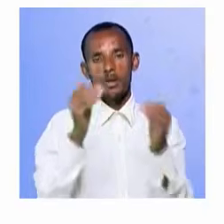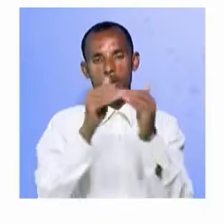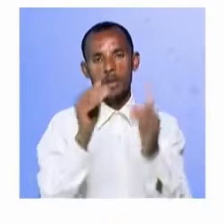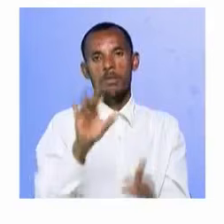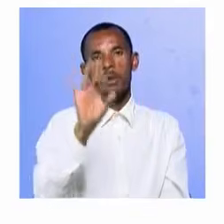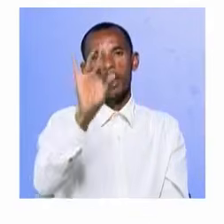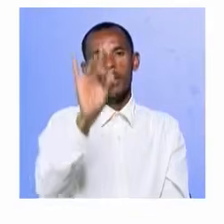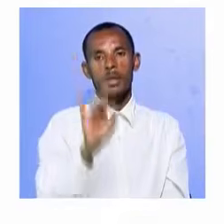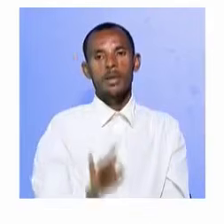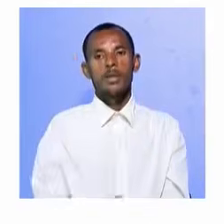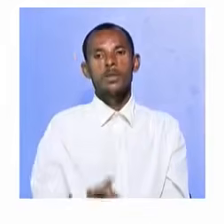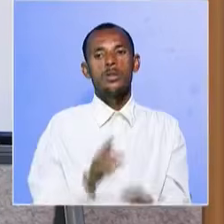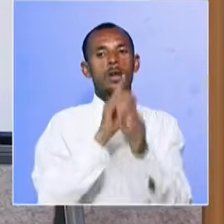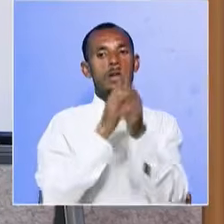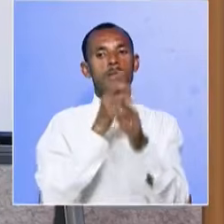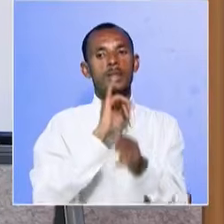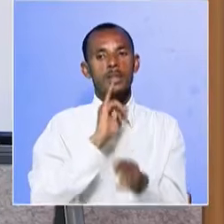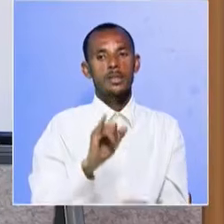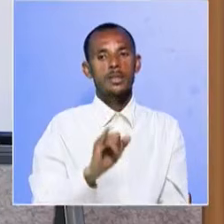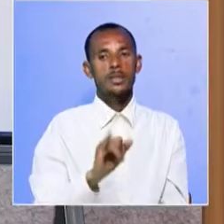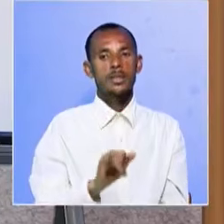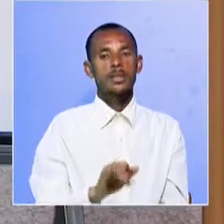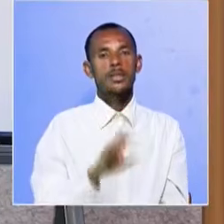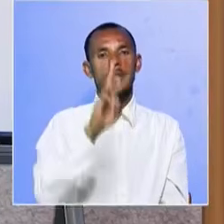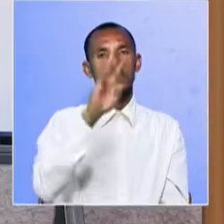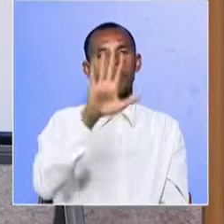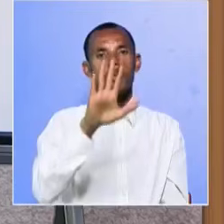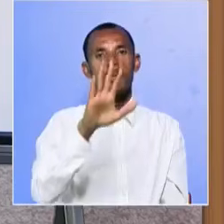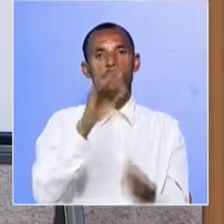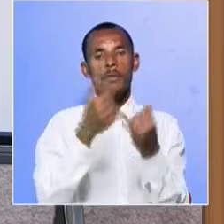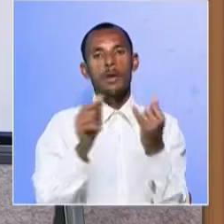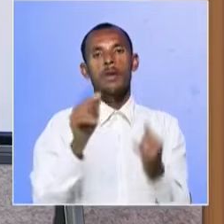Okay, so this is